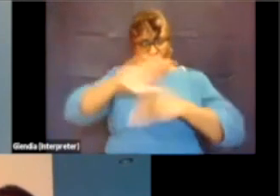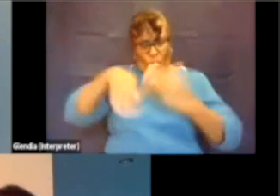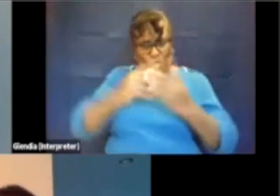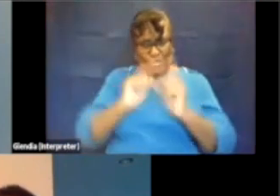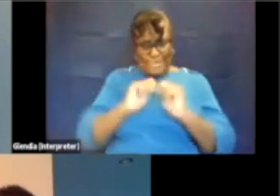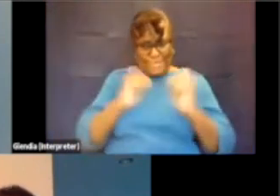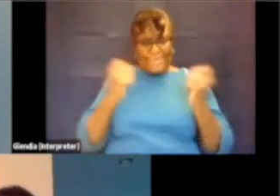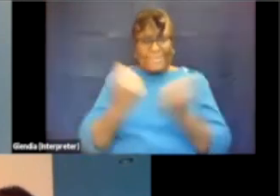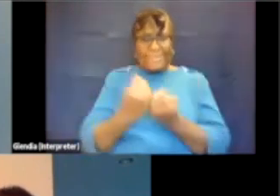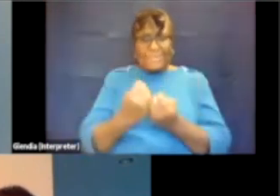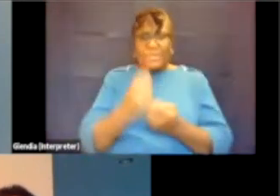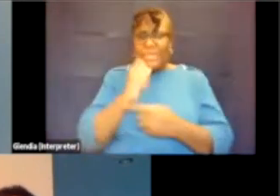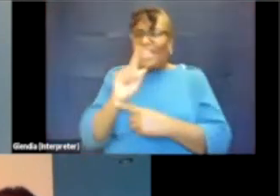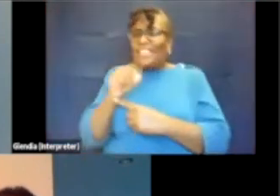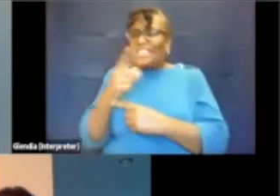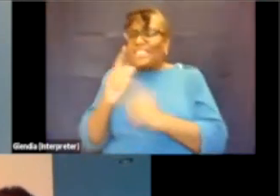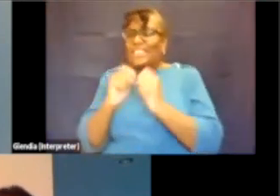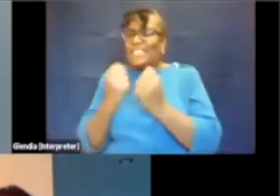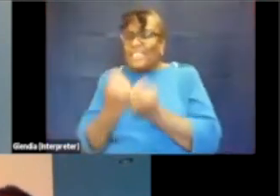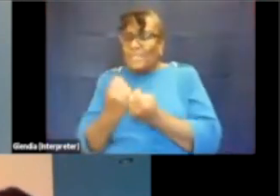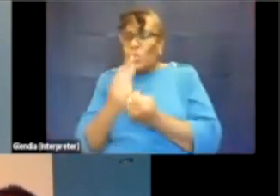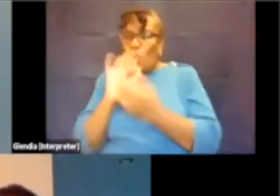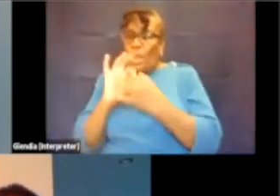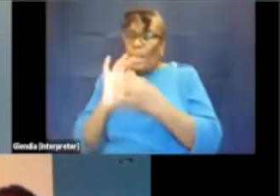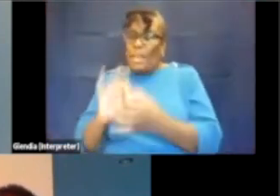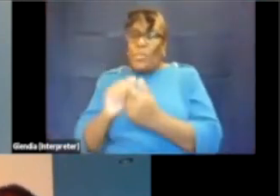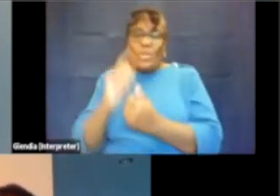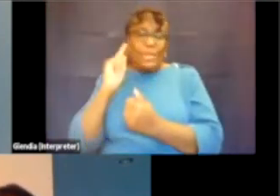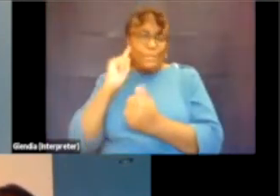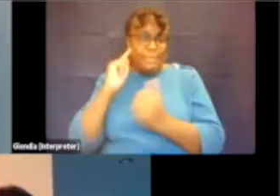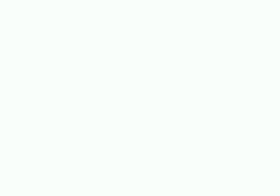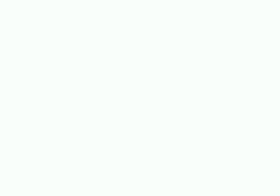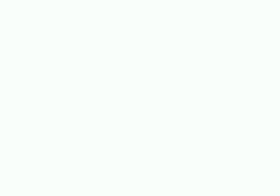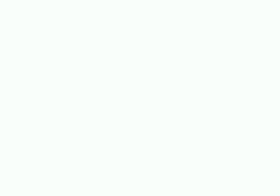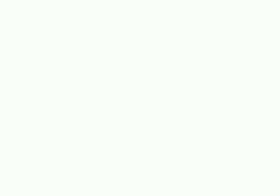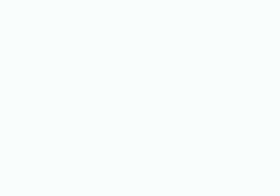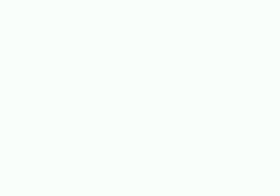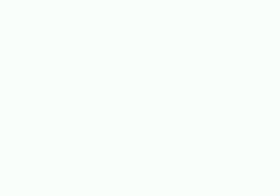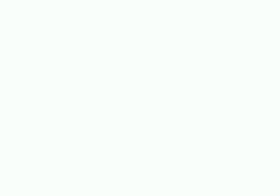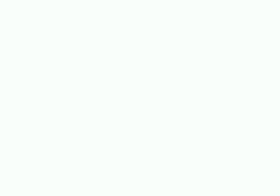may be associated with any form of hearing loss. And the next